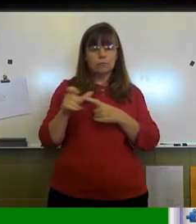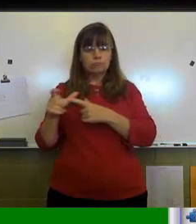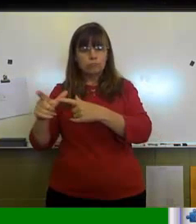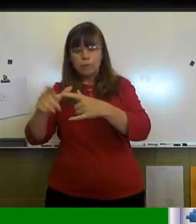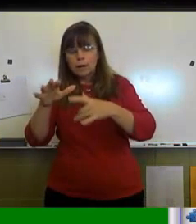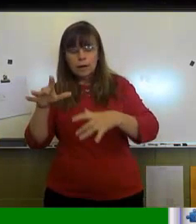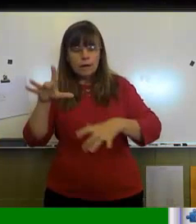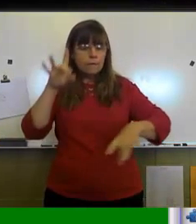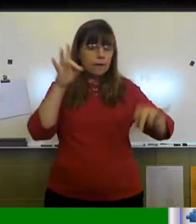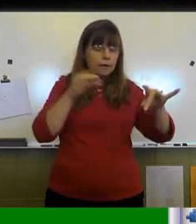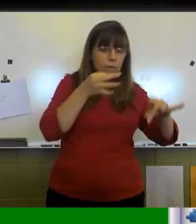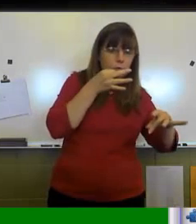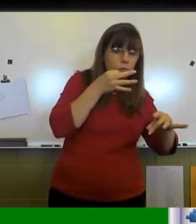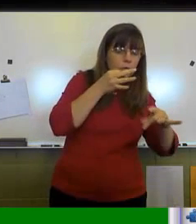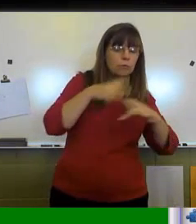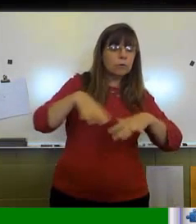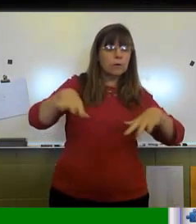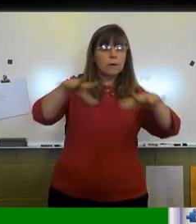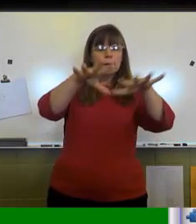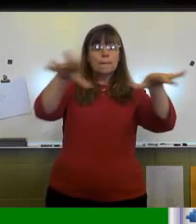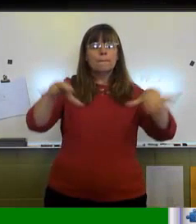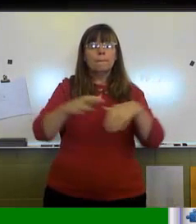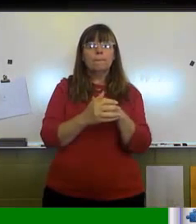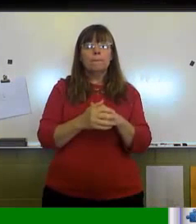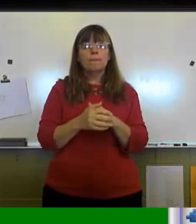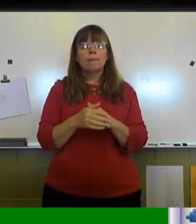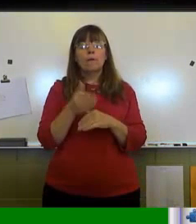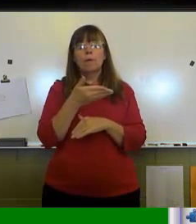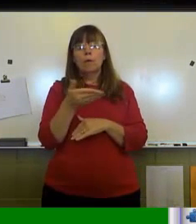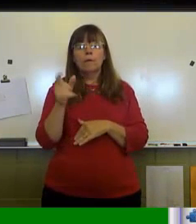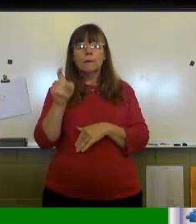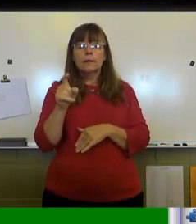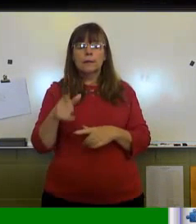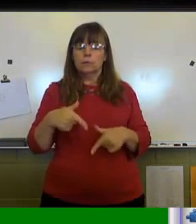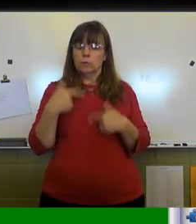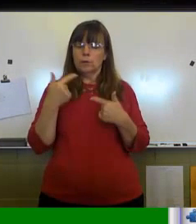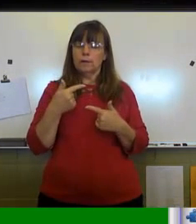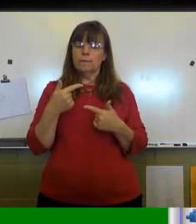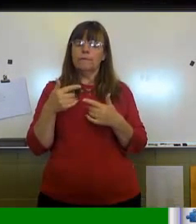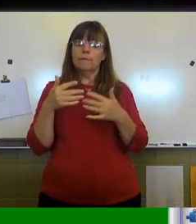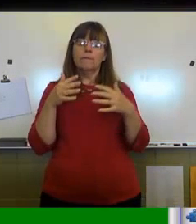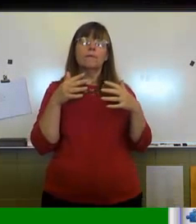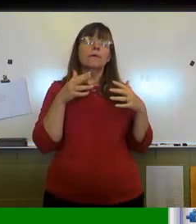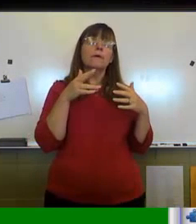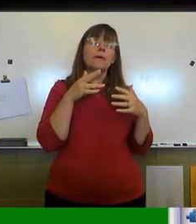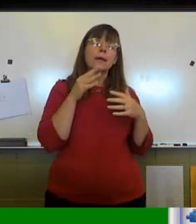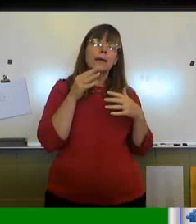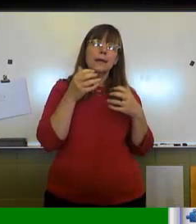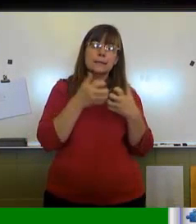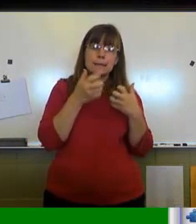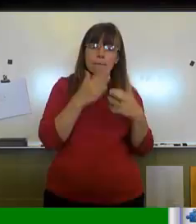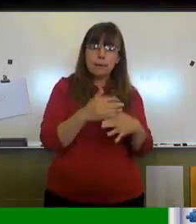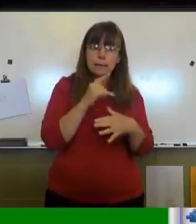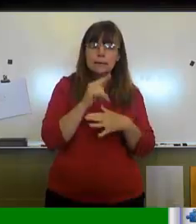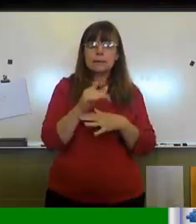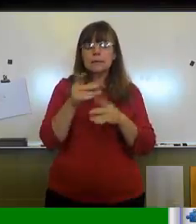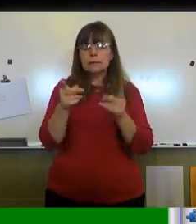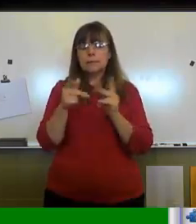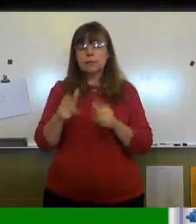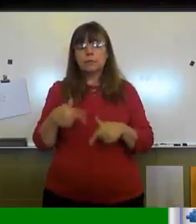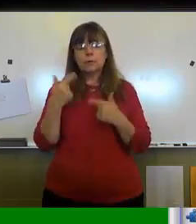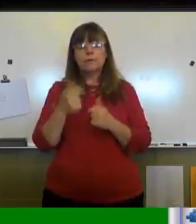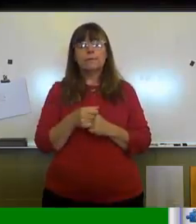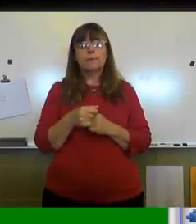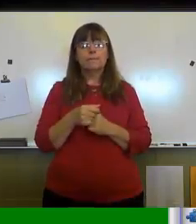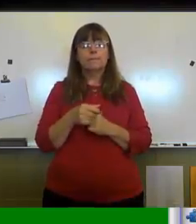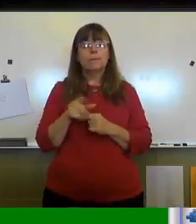to find its food and all the things it needs to live, its mates, its place to live. And then the last thing is food. If there's